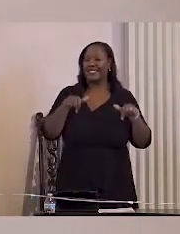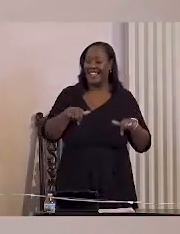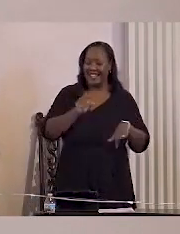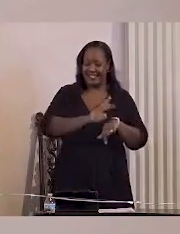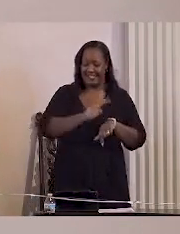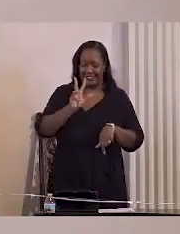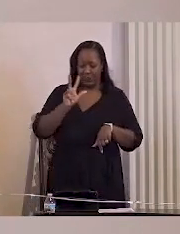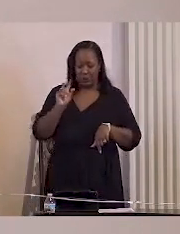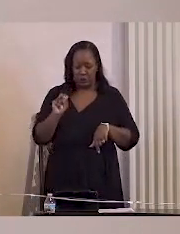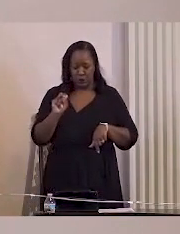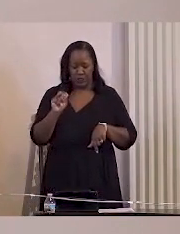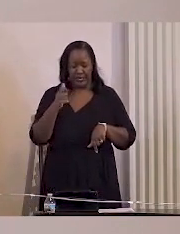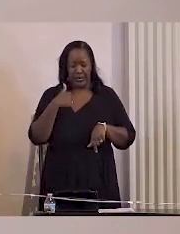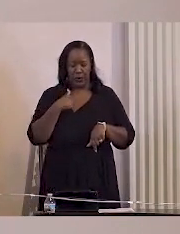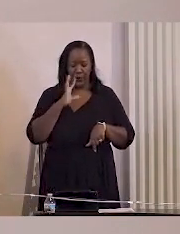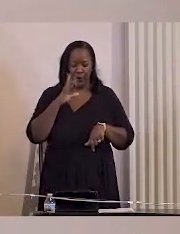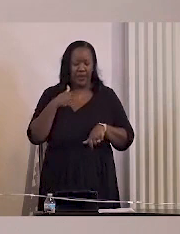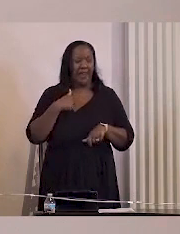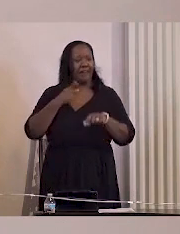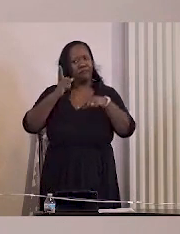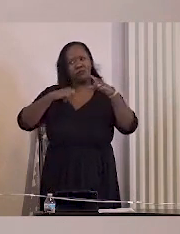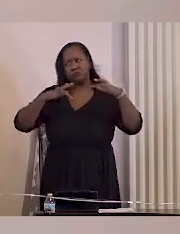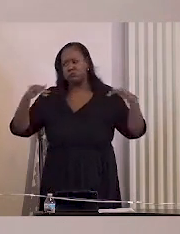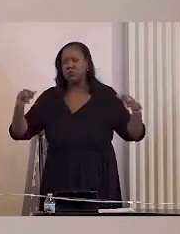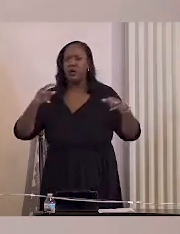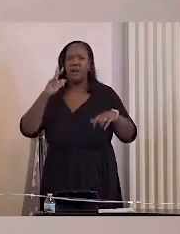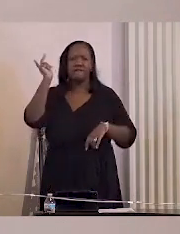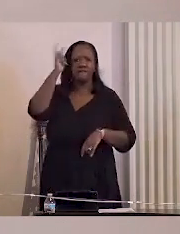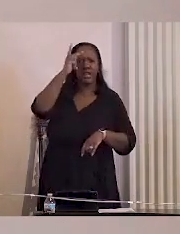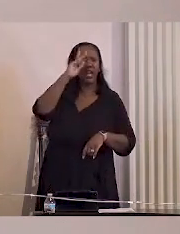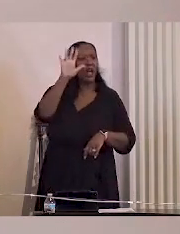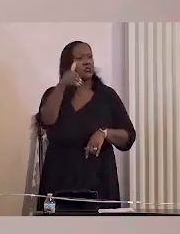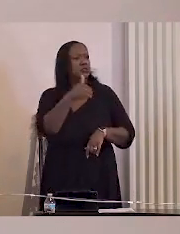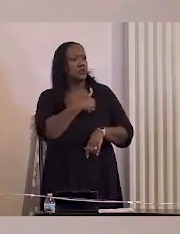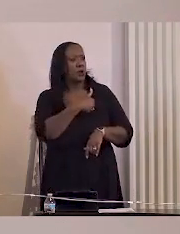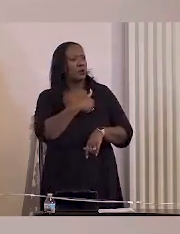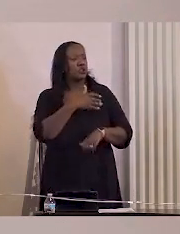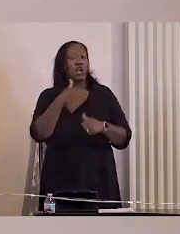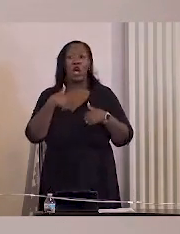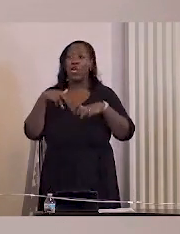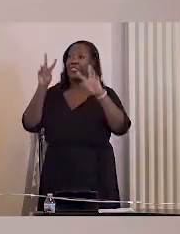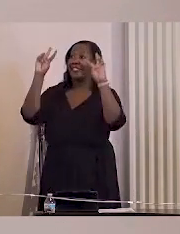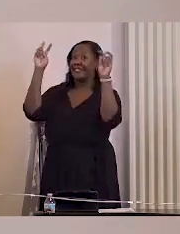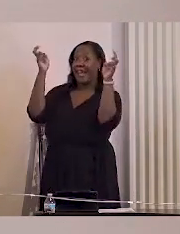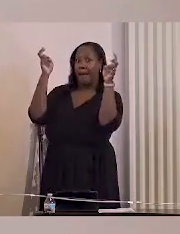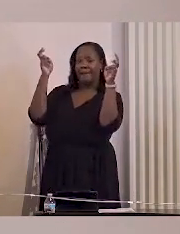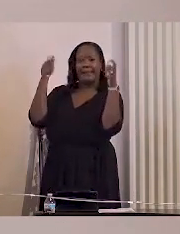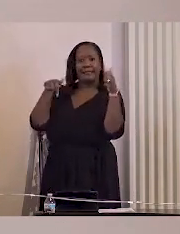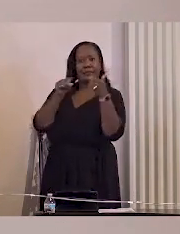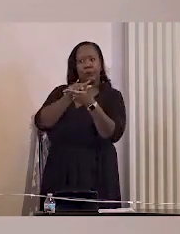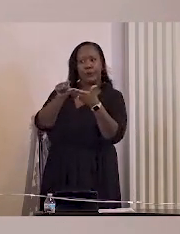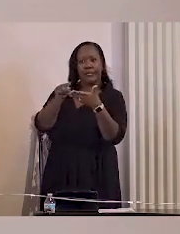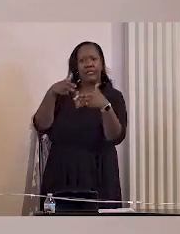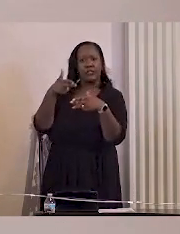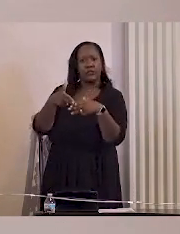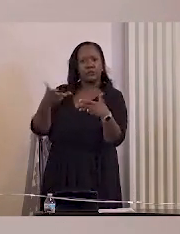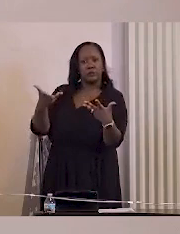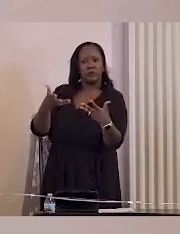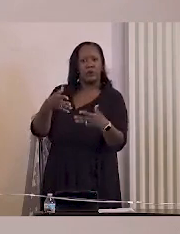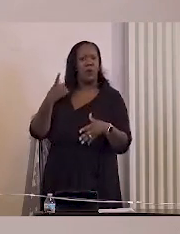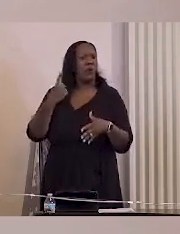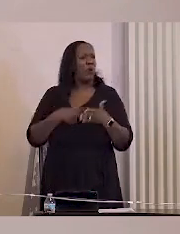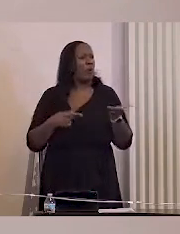dialogue with Philosophical Souls. And the topic is, what is community? How do we live it? What is